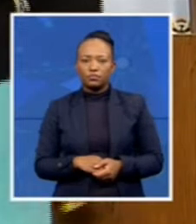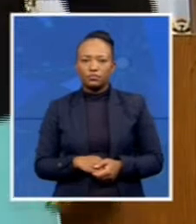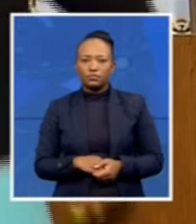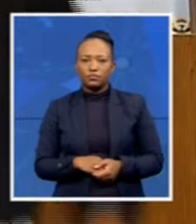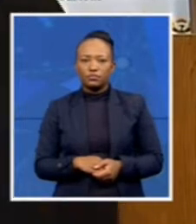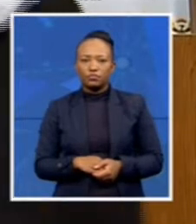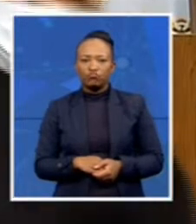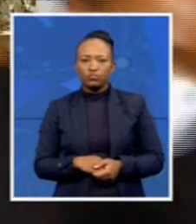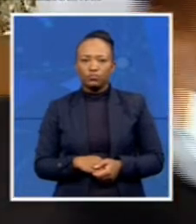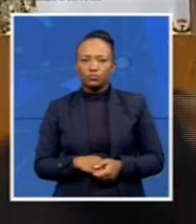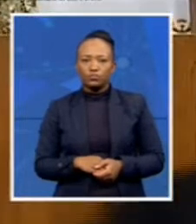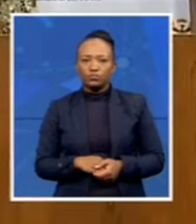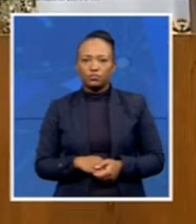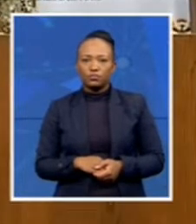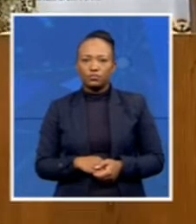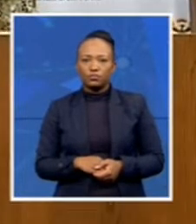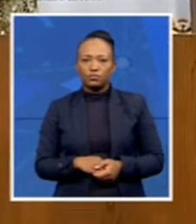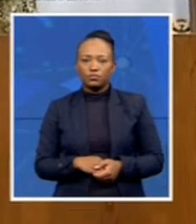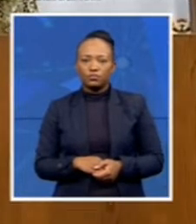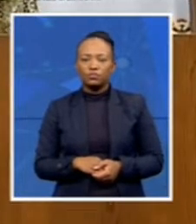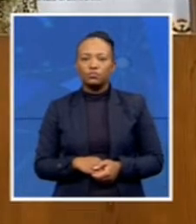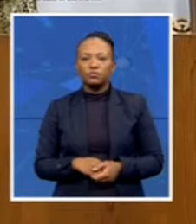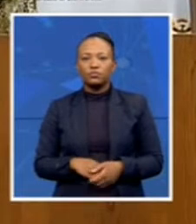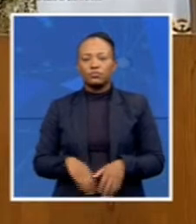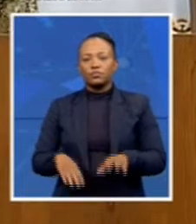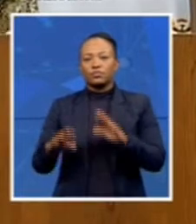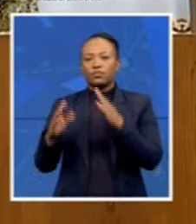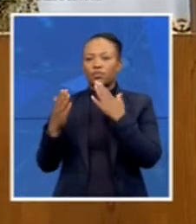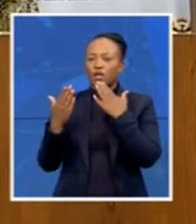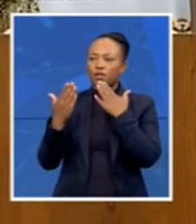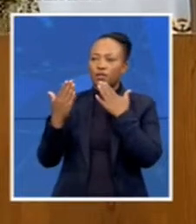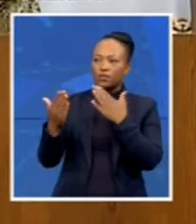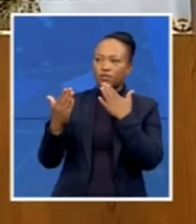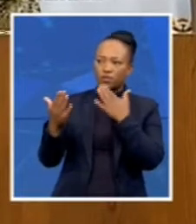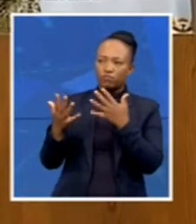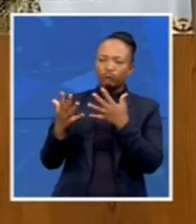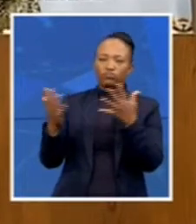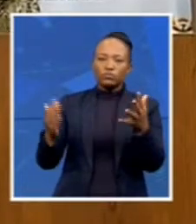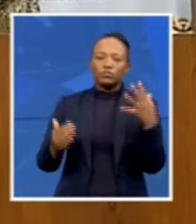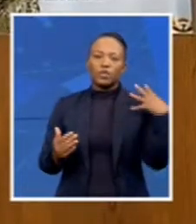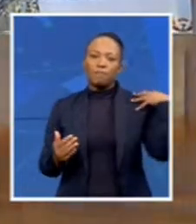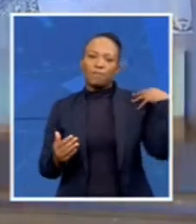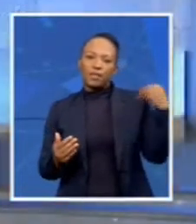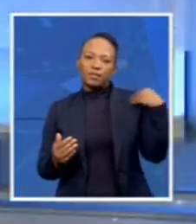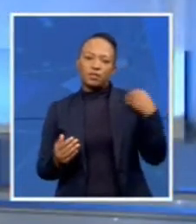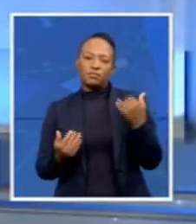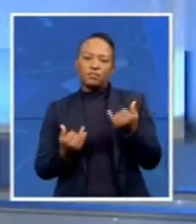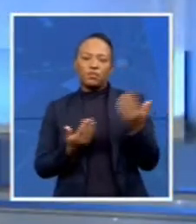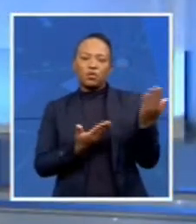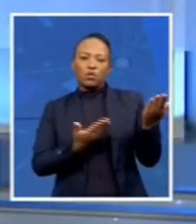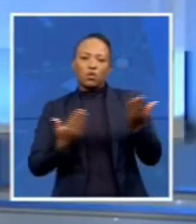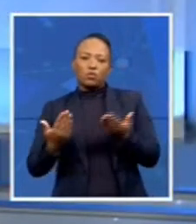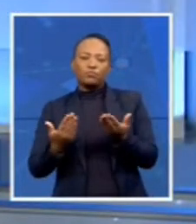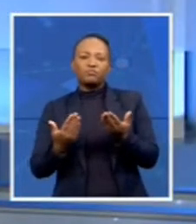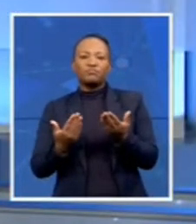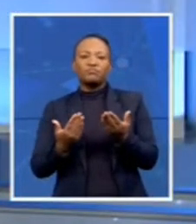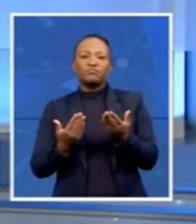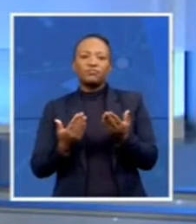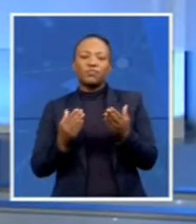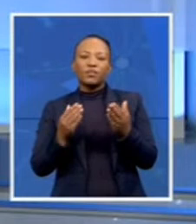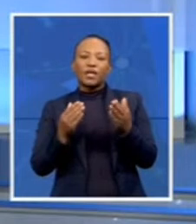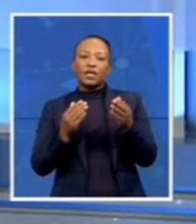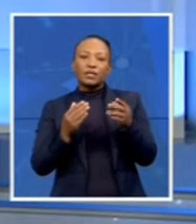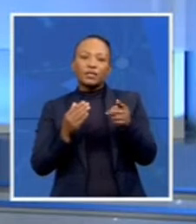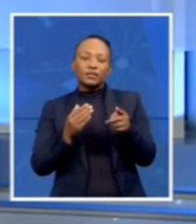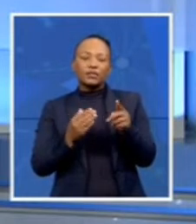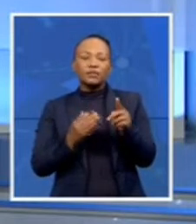Thank you very much, Minister. I would like to welcome the Director General of the Department, Dr. Sean Phillips. And there you have it, the Minister of Water